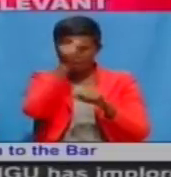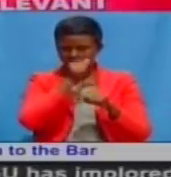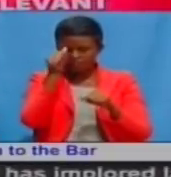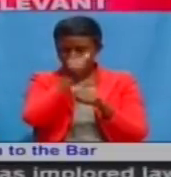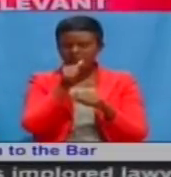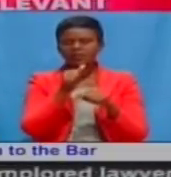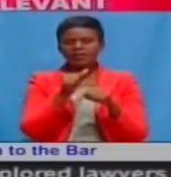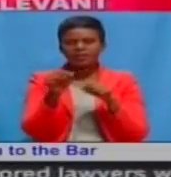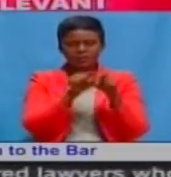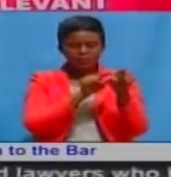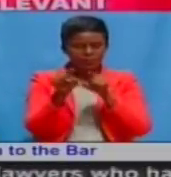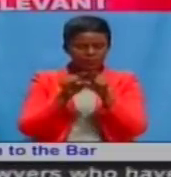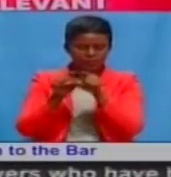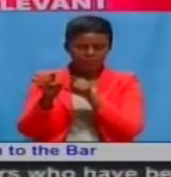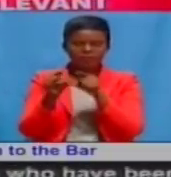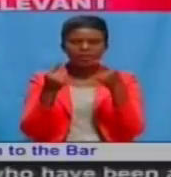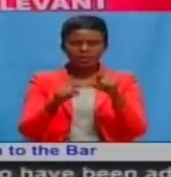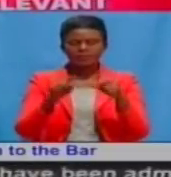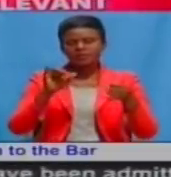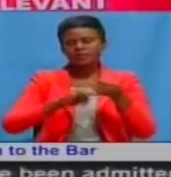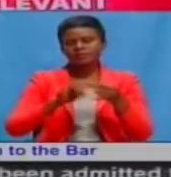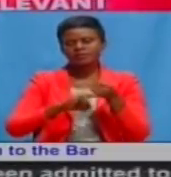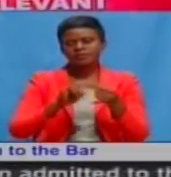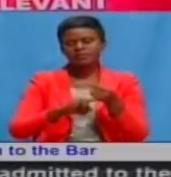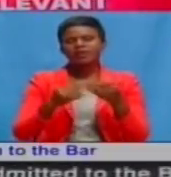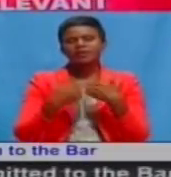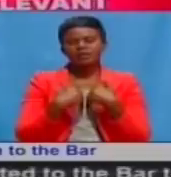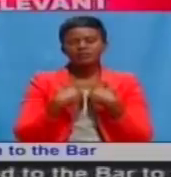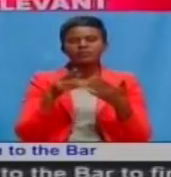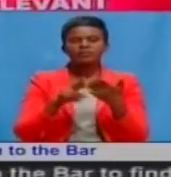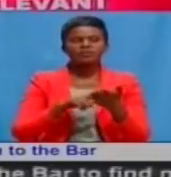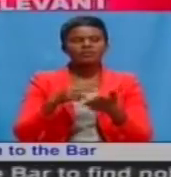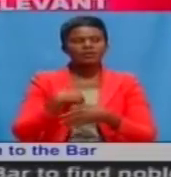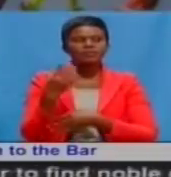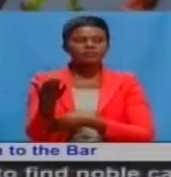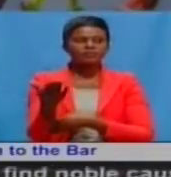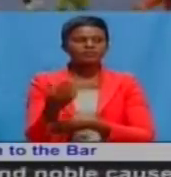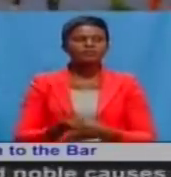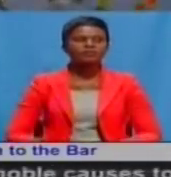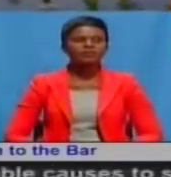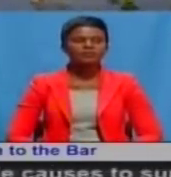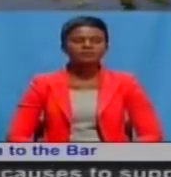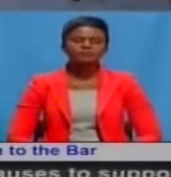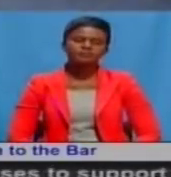IHF Africa tournament slated for September. Tambuyo Katota has more.